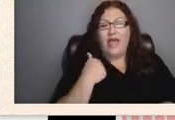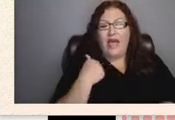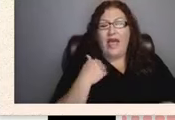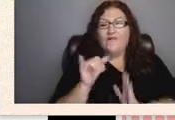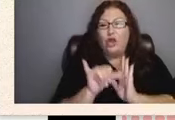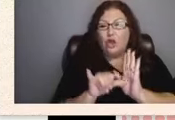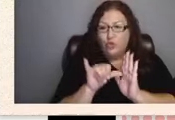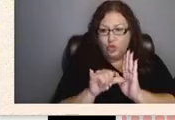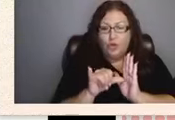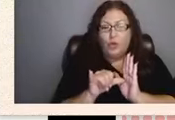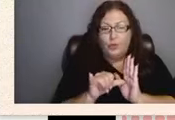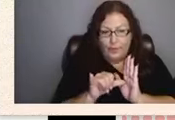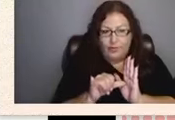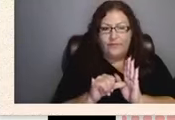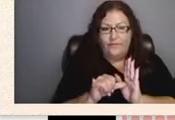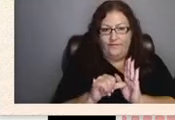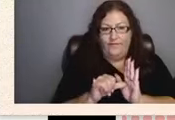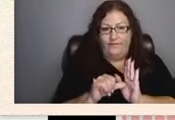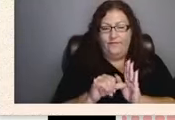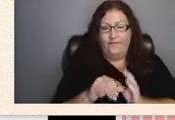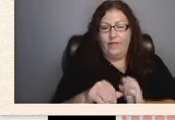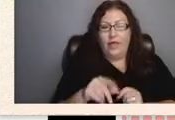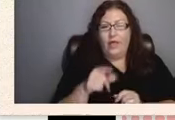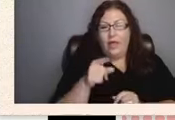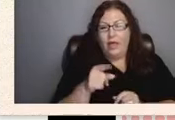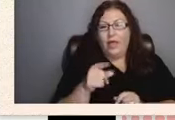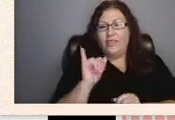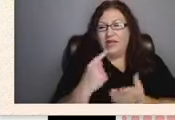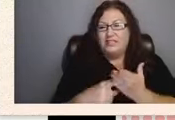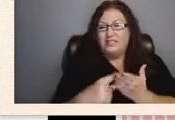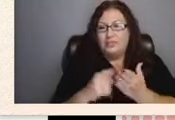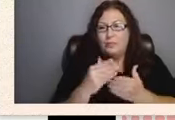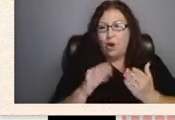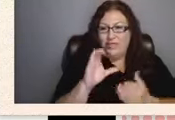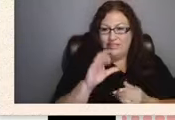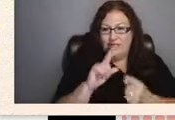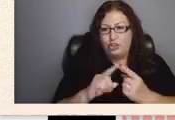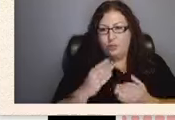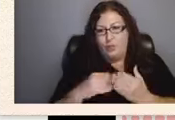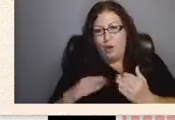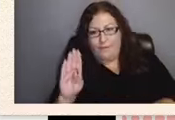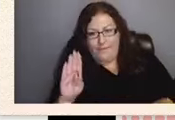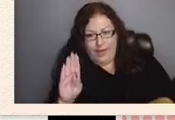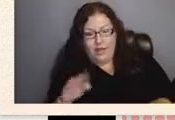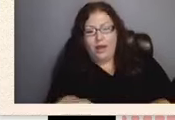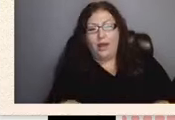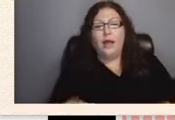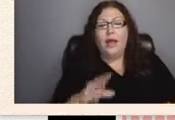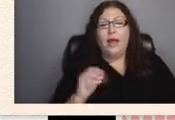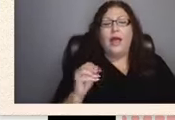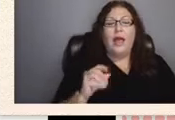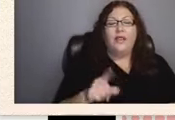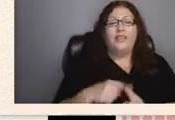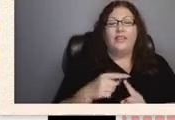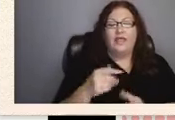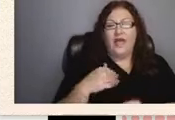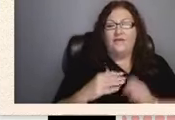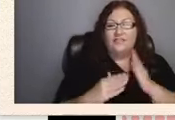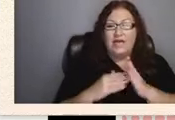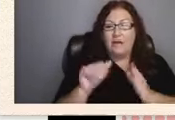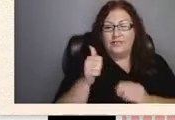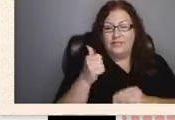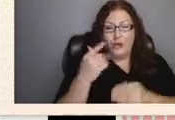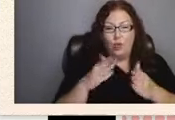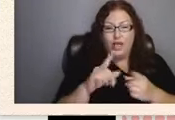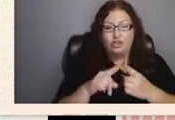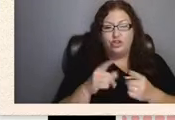YouTube video, and it discusses Part C to Part B. And then here is top 10 ways to support transition